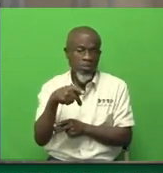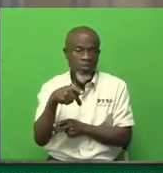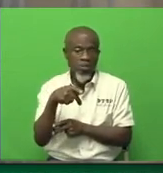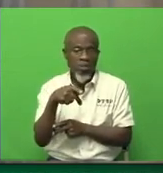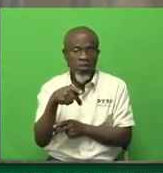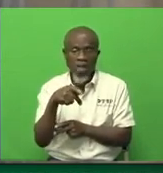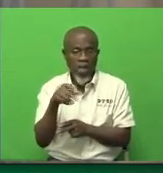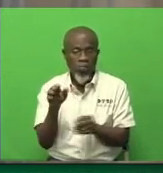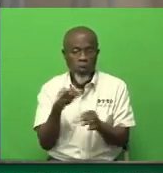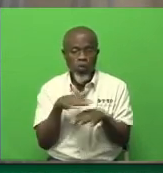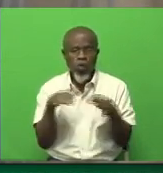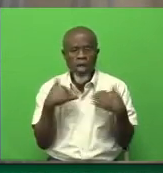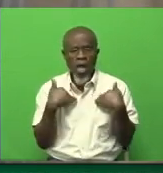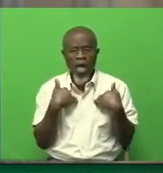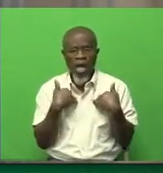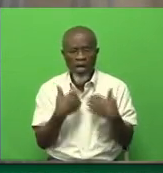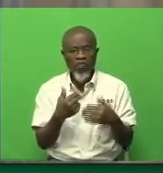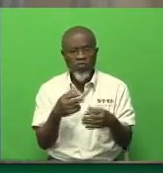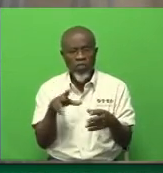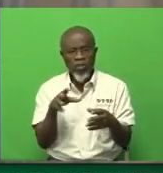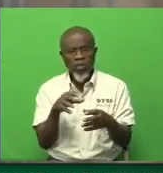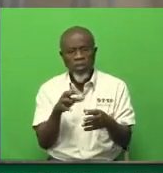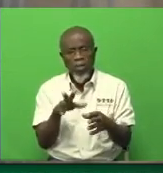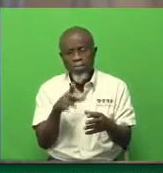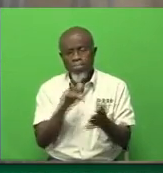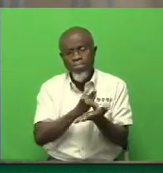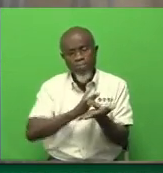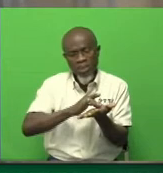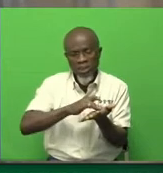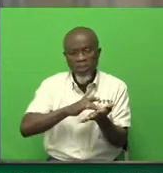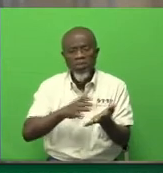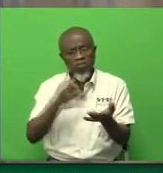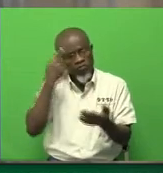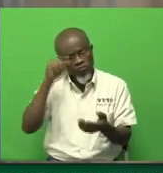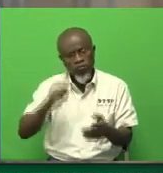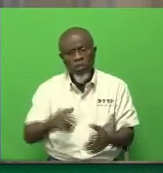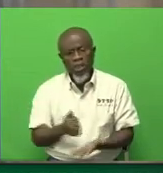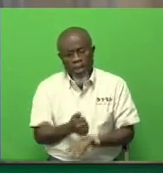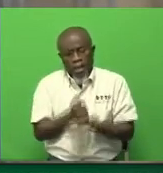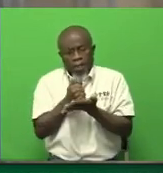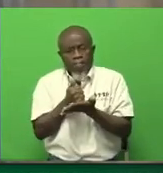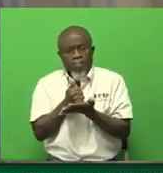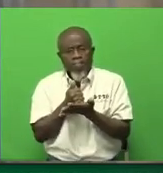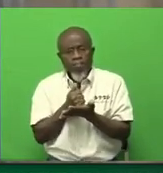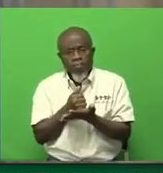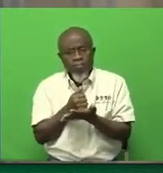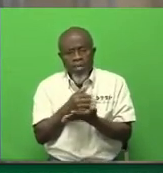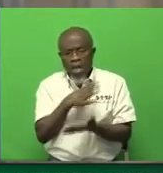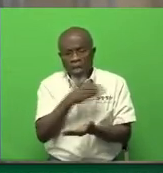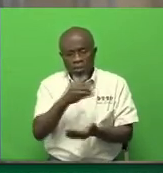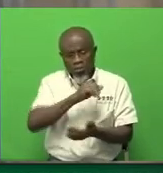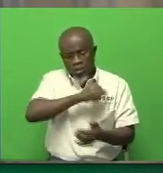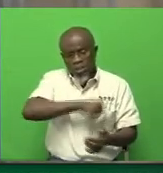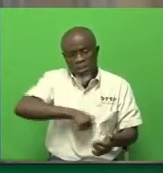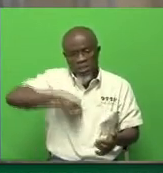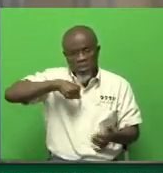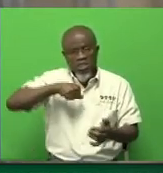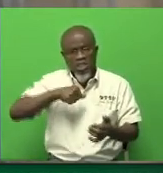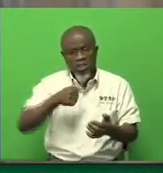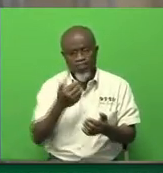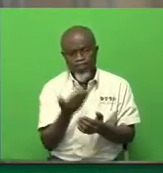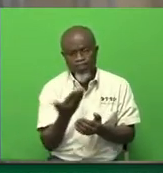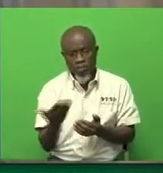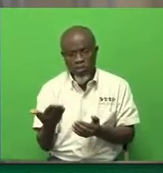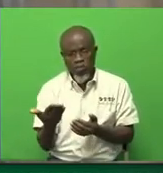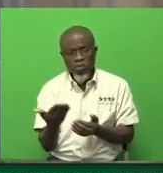medicine and under anti-cancer drugs are insufficient in medical and surgical supplies patients